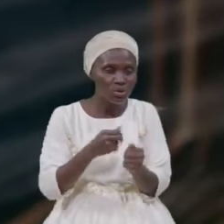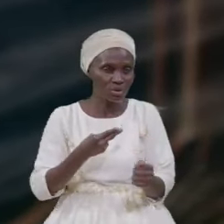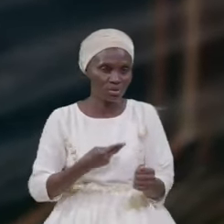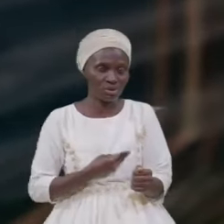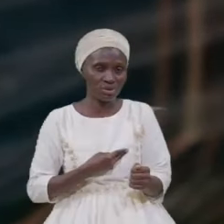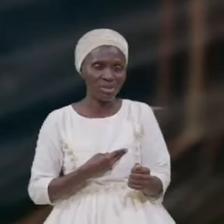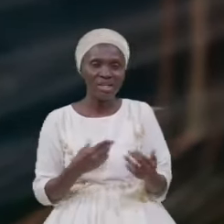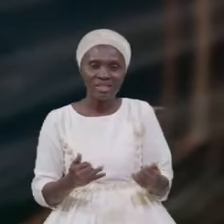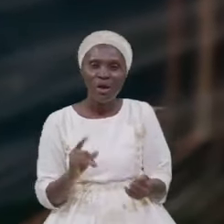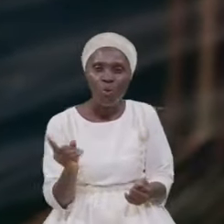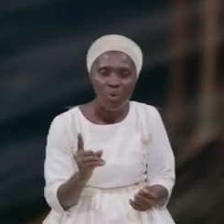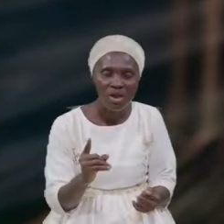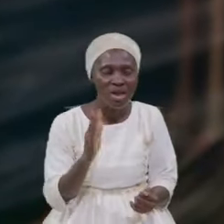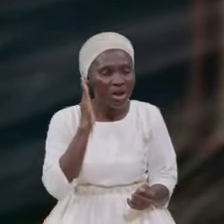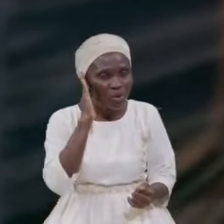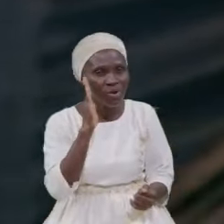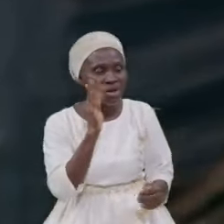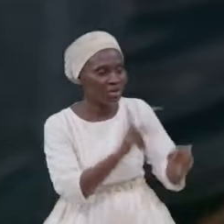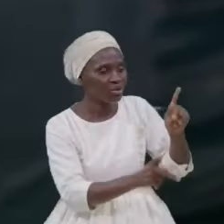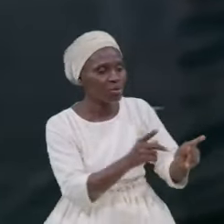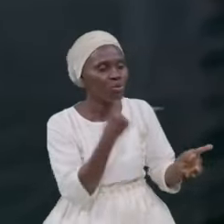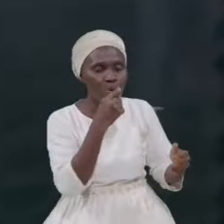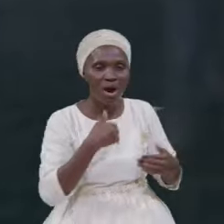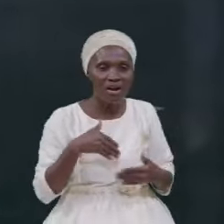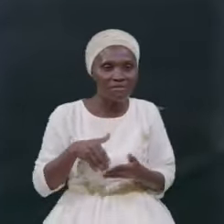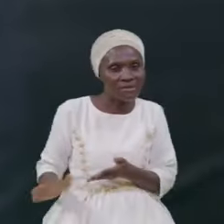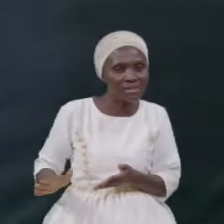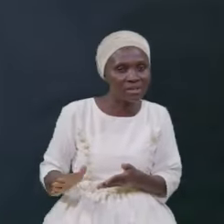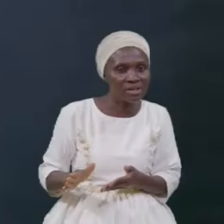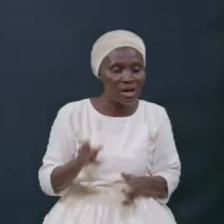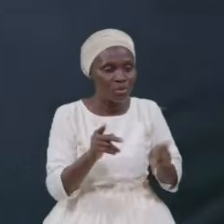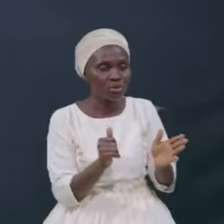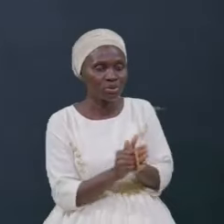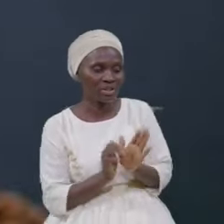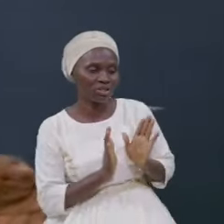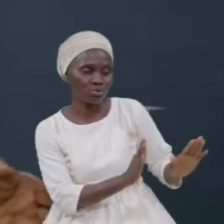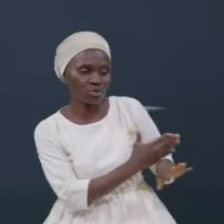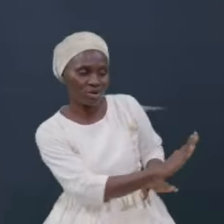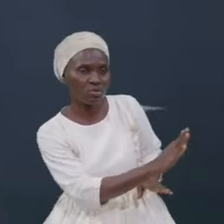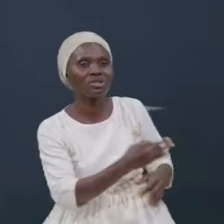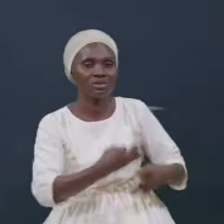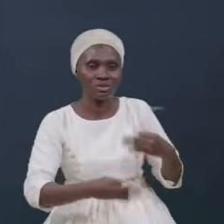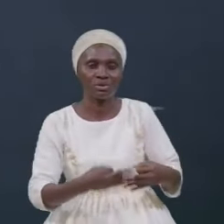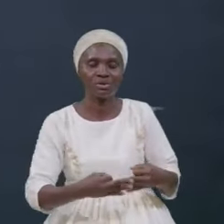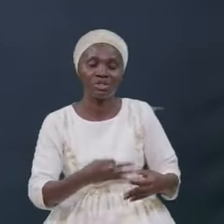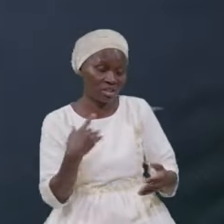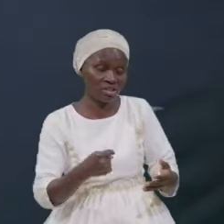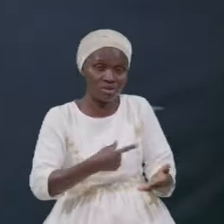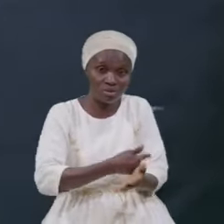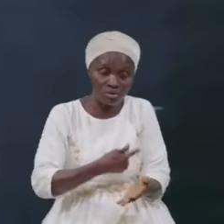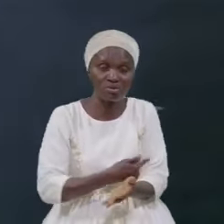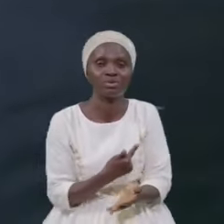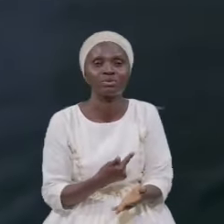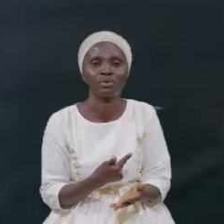disobeyed, and pushed away the gospel? Look at verse 31. In verse 31, it is a